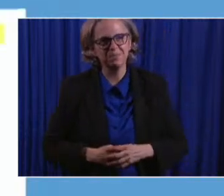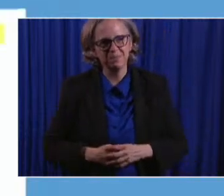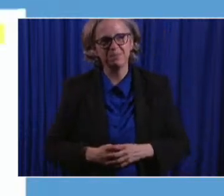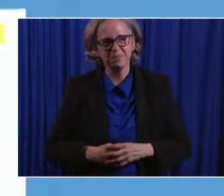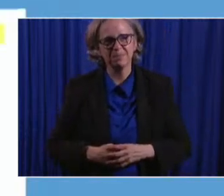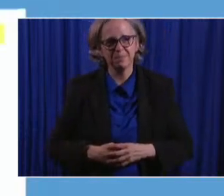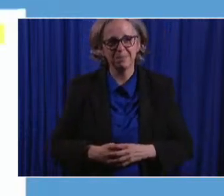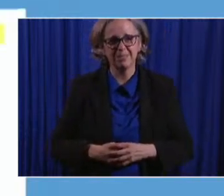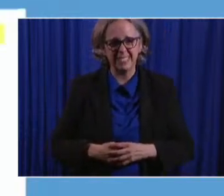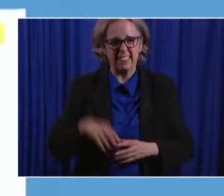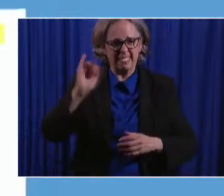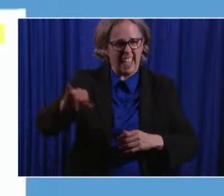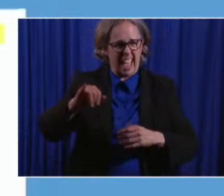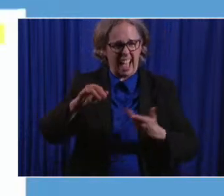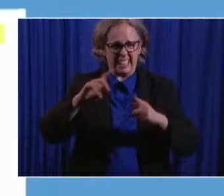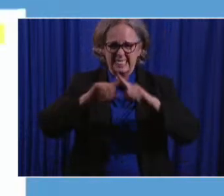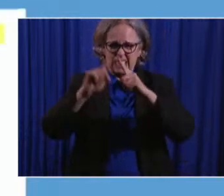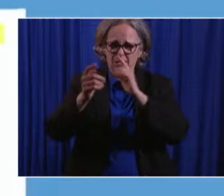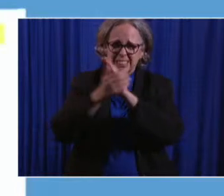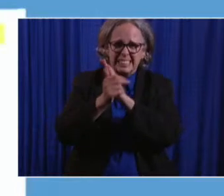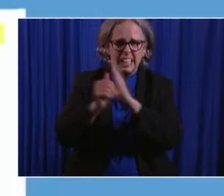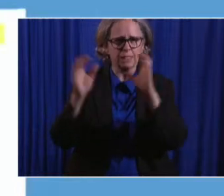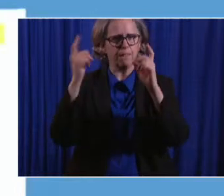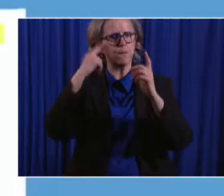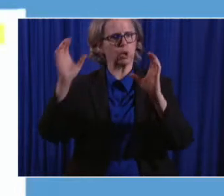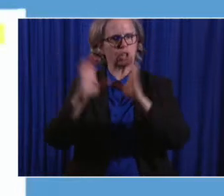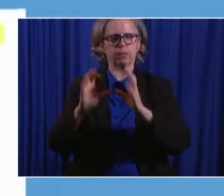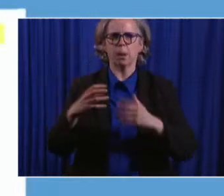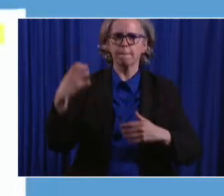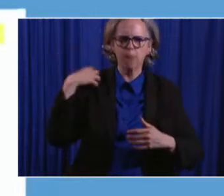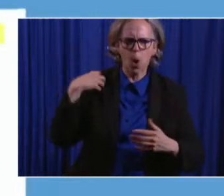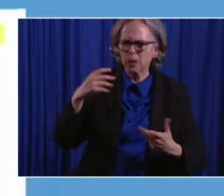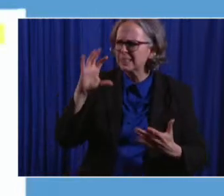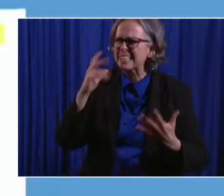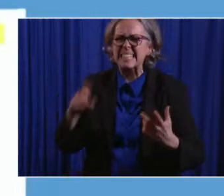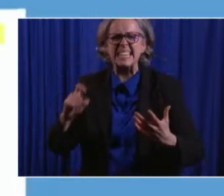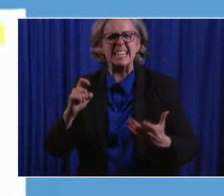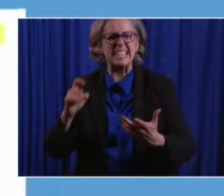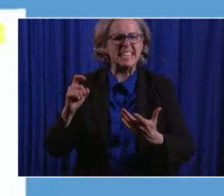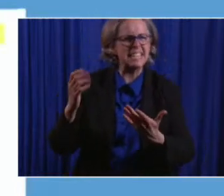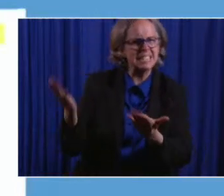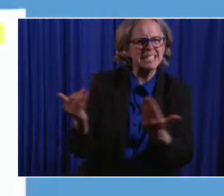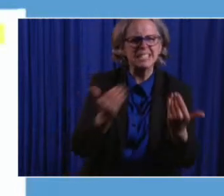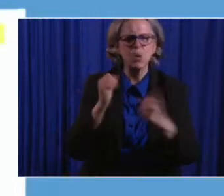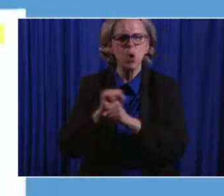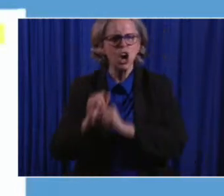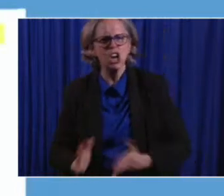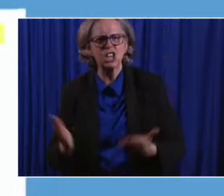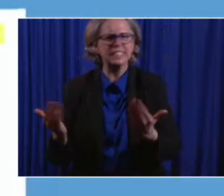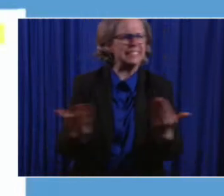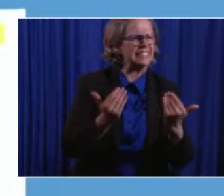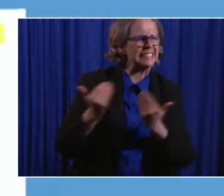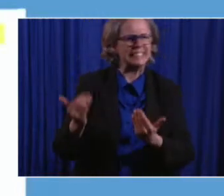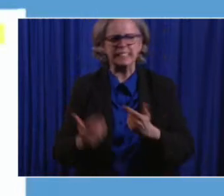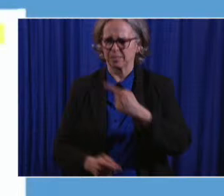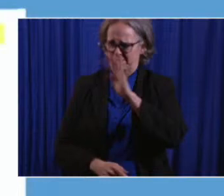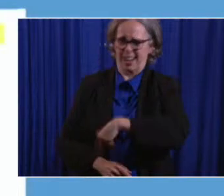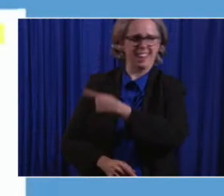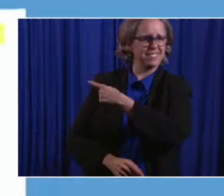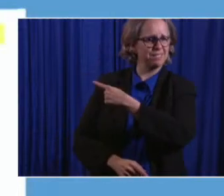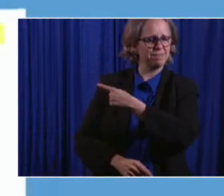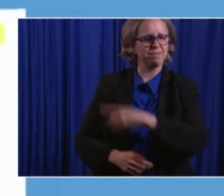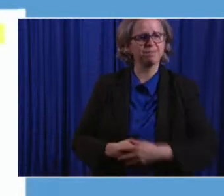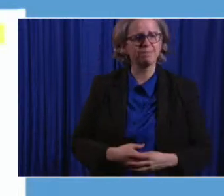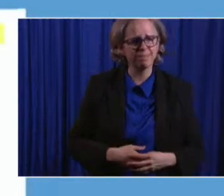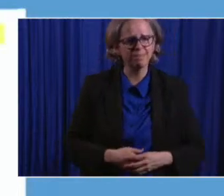of certifications that people are seeking. I think they're listed here by the number of